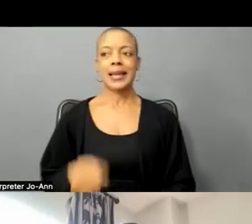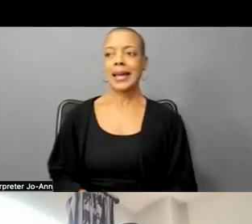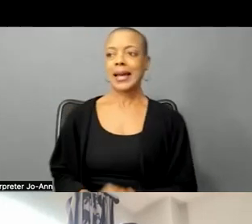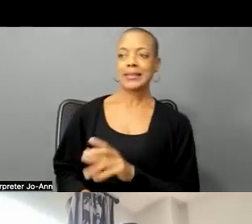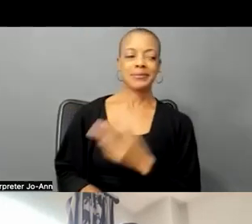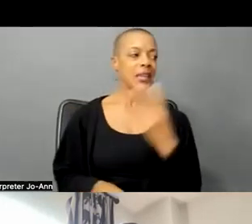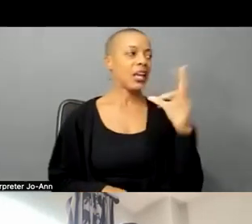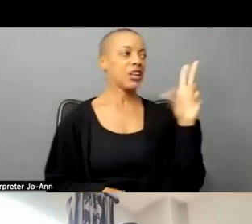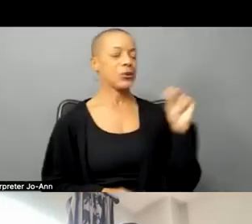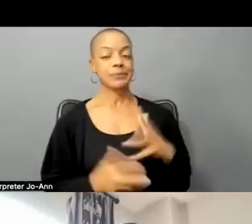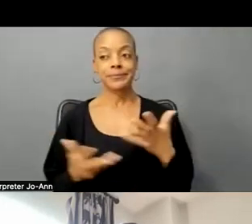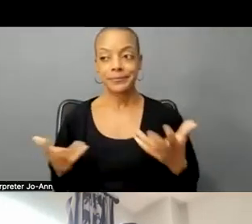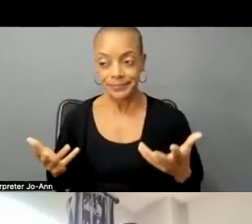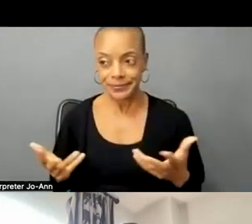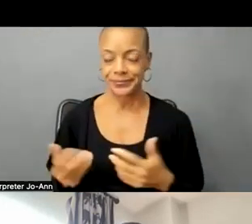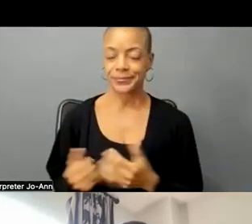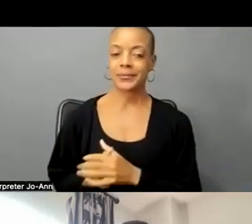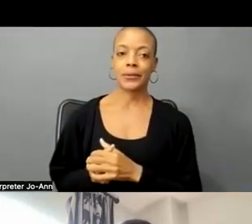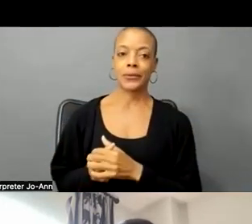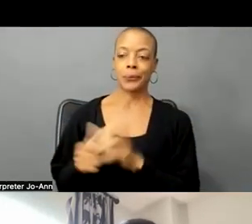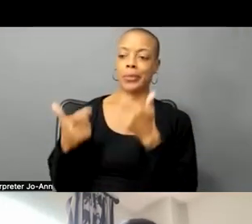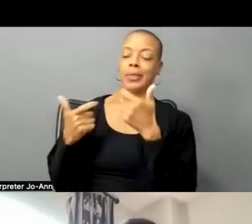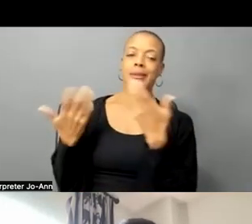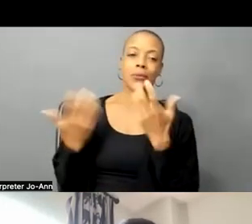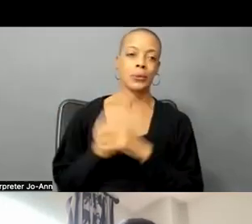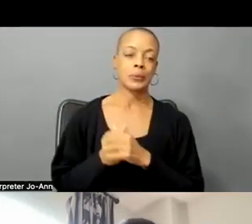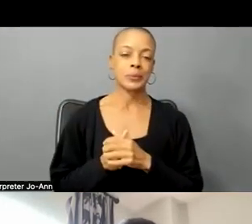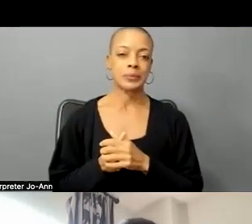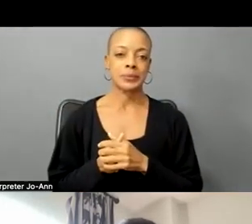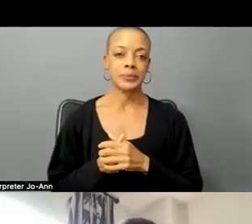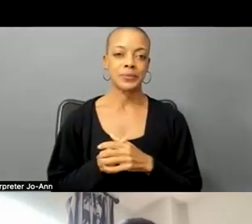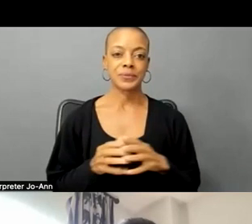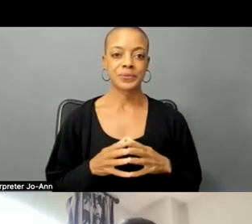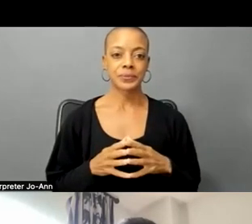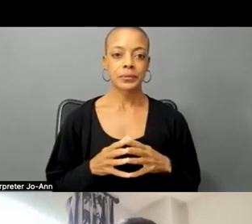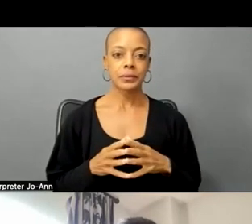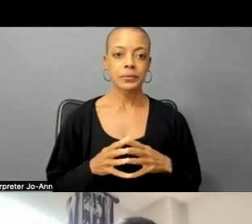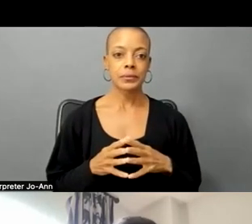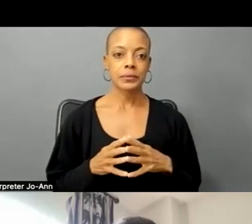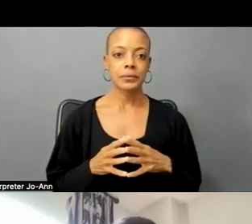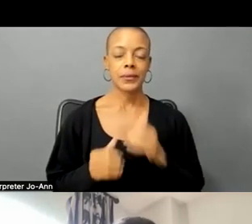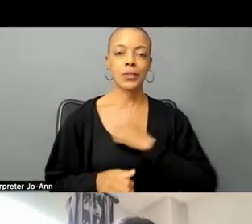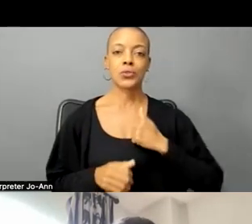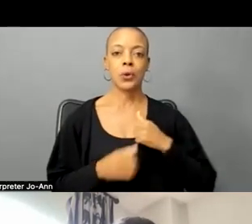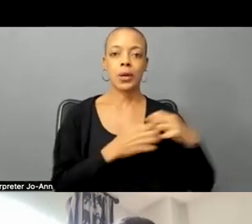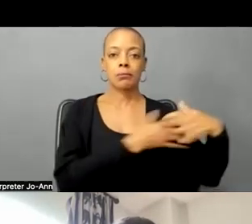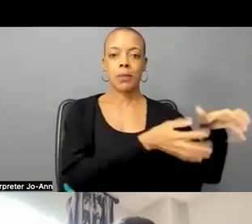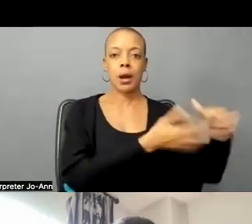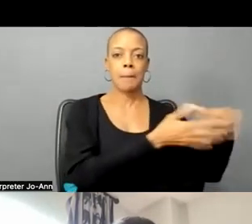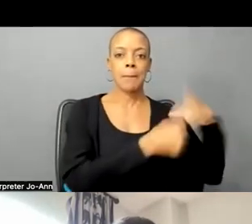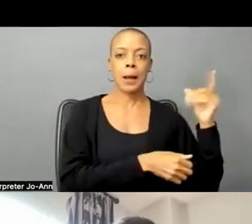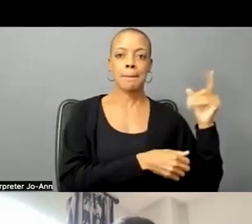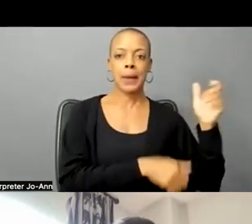that. And maybe there's some more stigma to be brought. Sorry if there's barking in the back, just dogs going a little